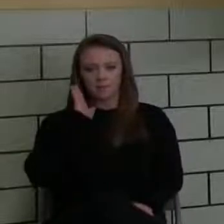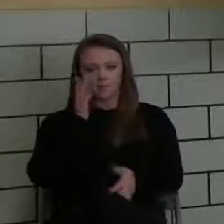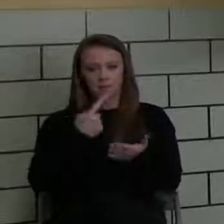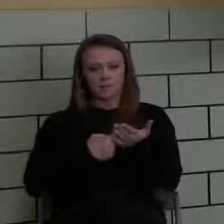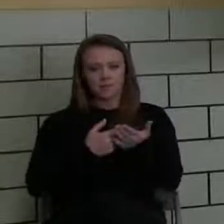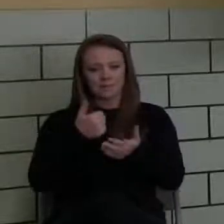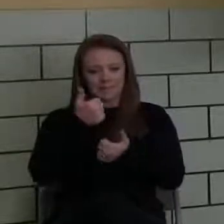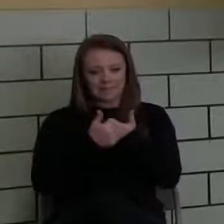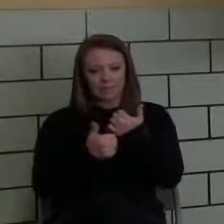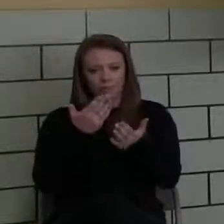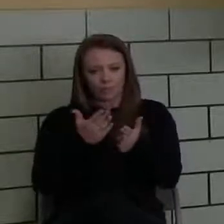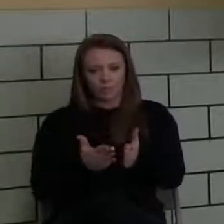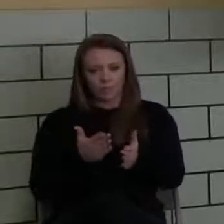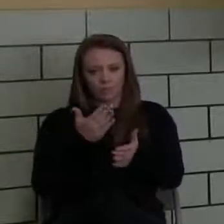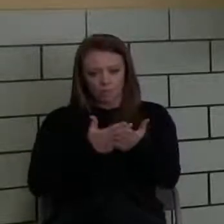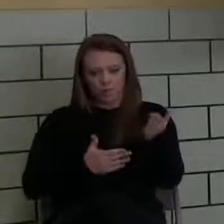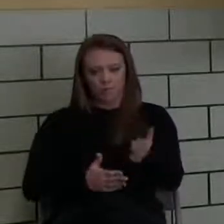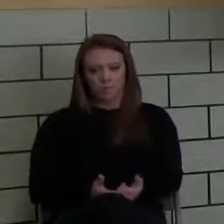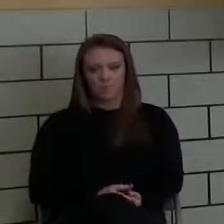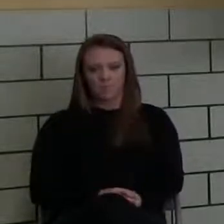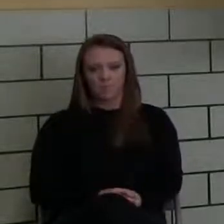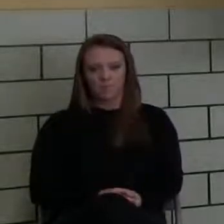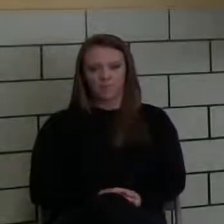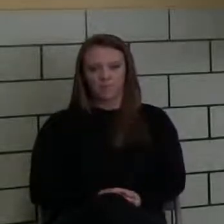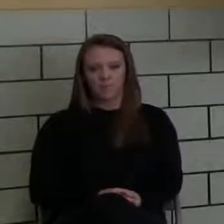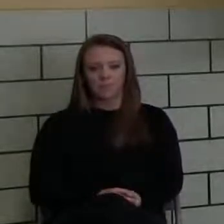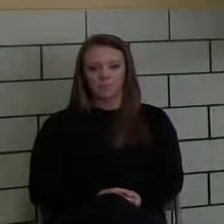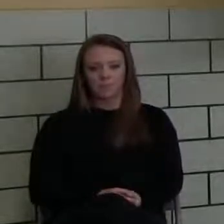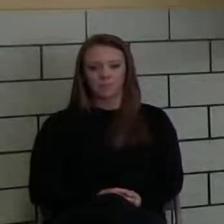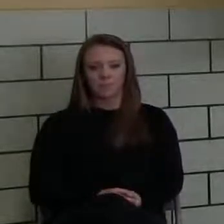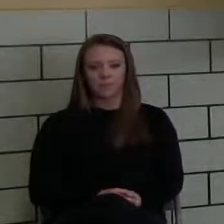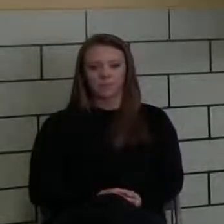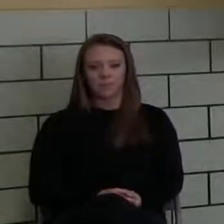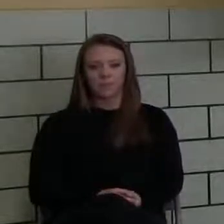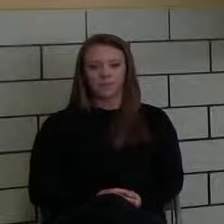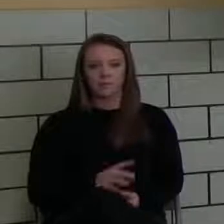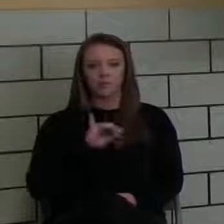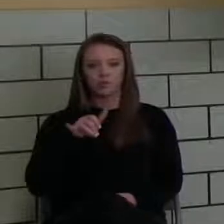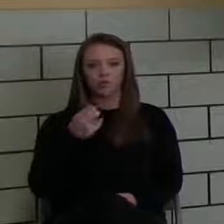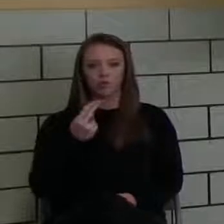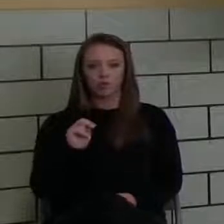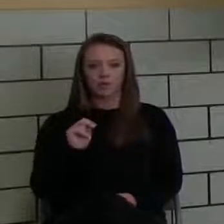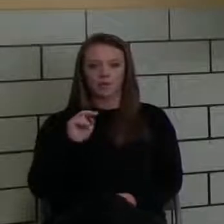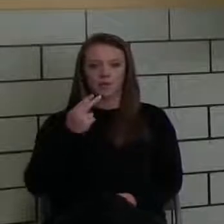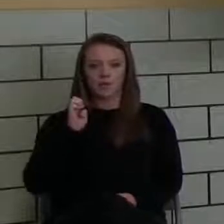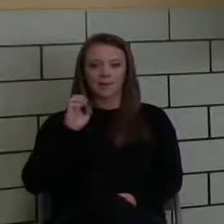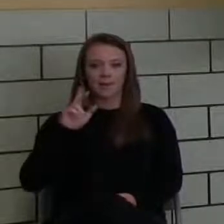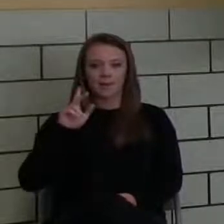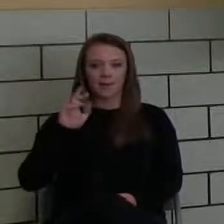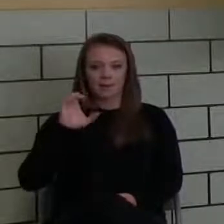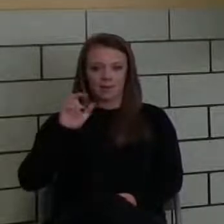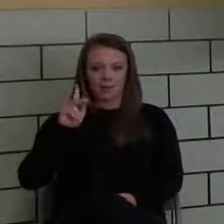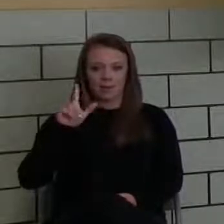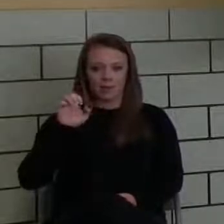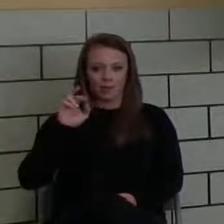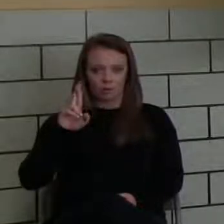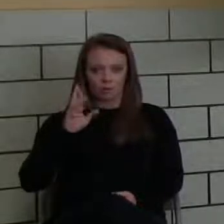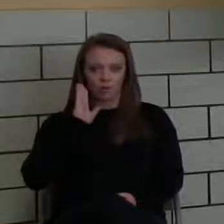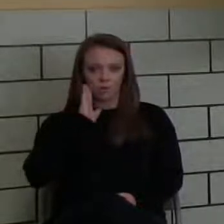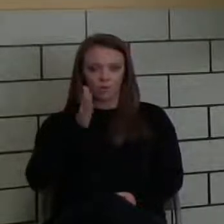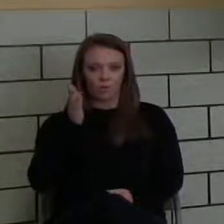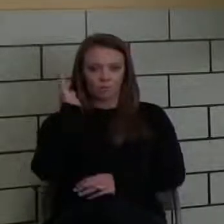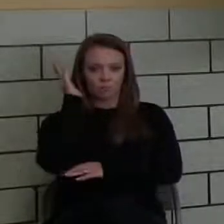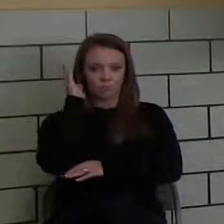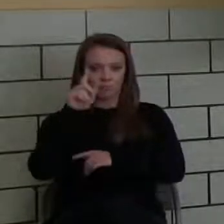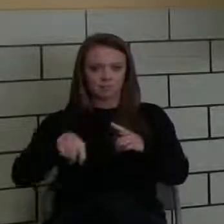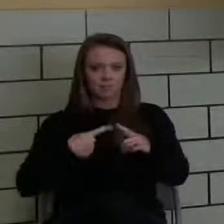step by step to show you what I'm talking about. And first I'll let John Eckler speak about the safety pieces that we're doing to the